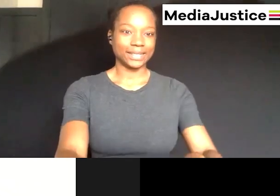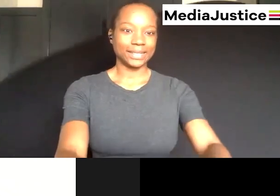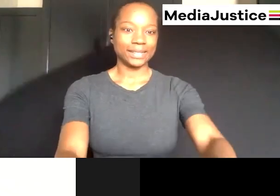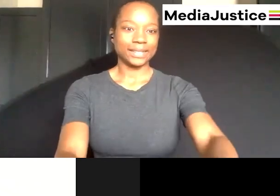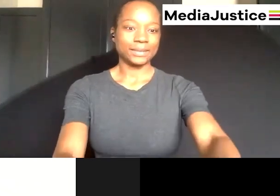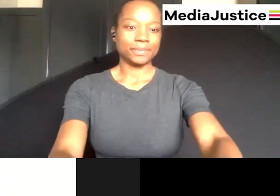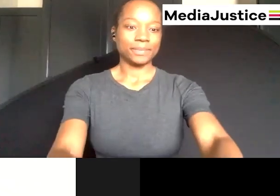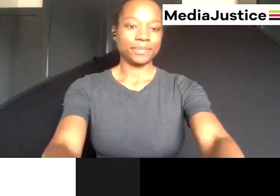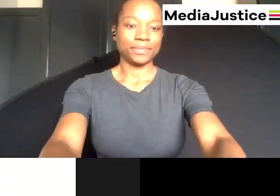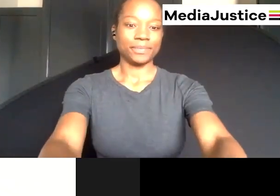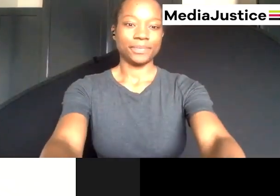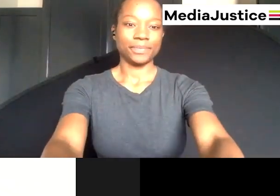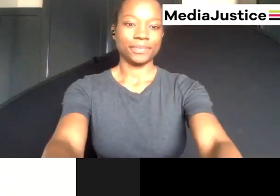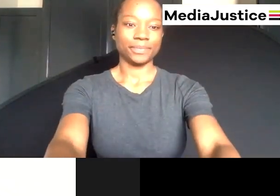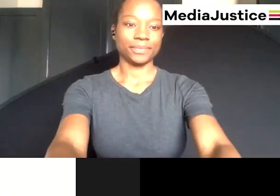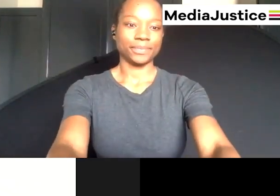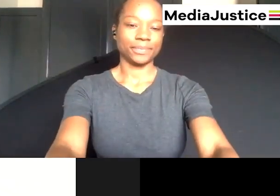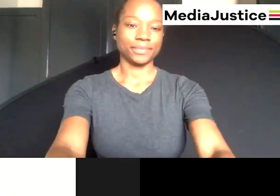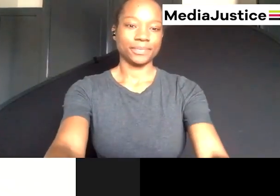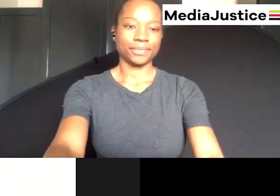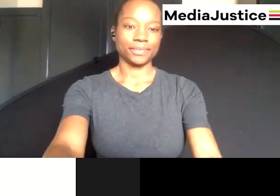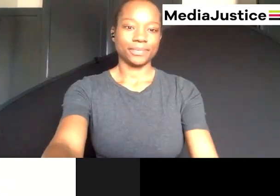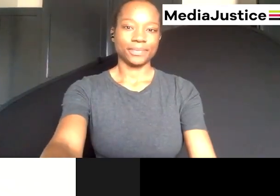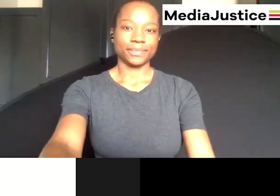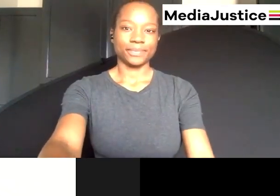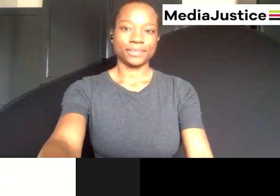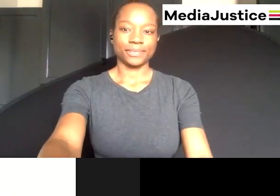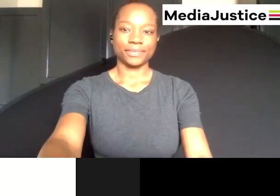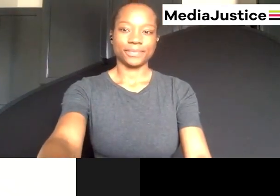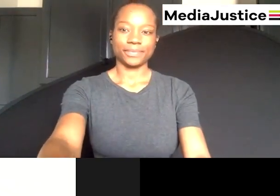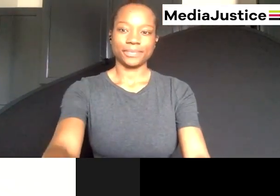on in. Present.